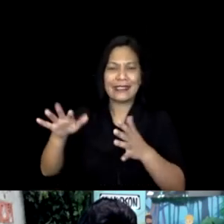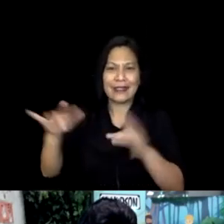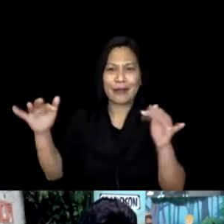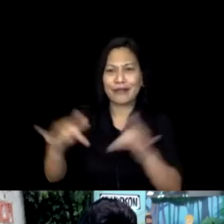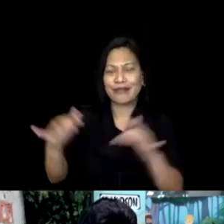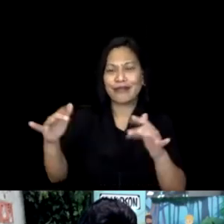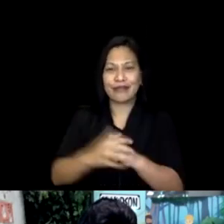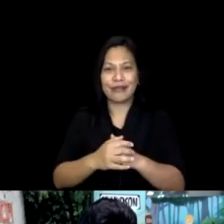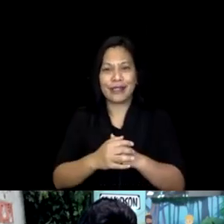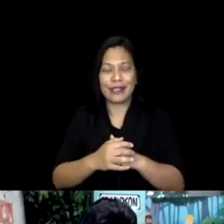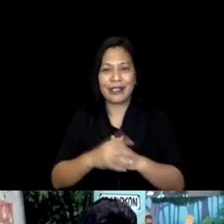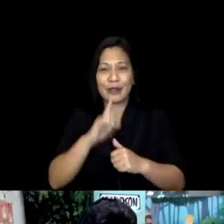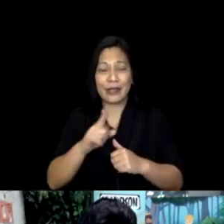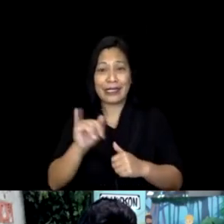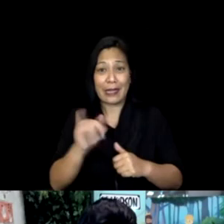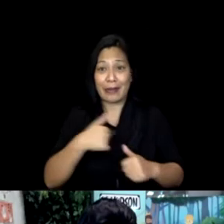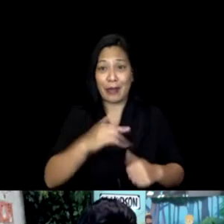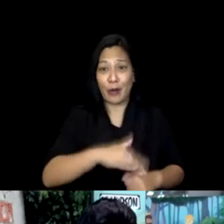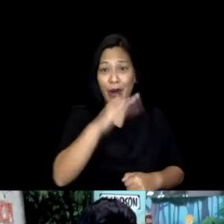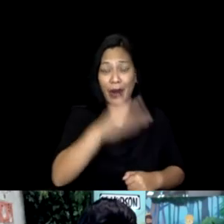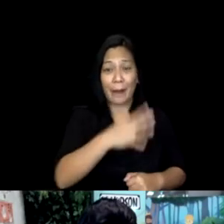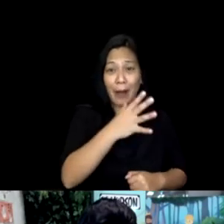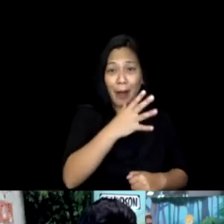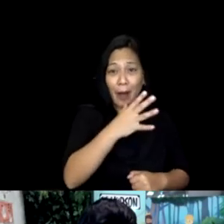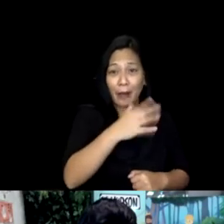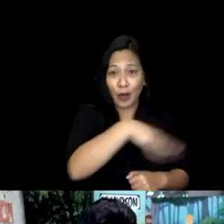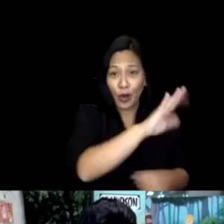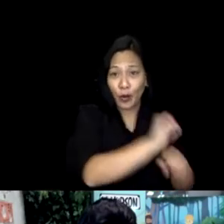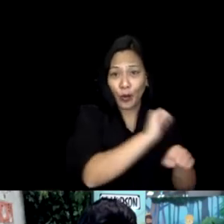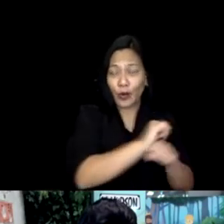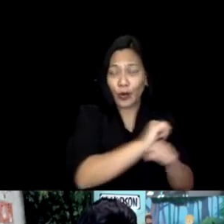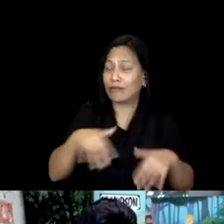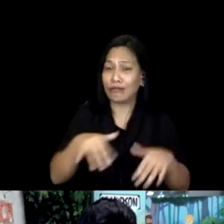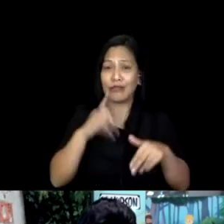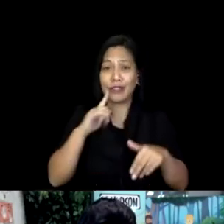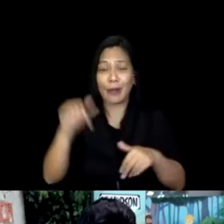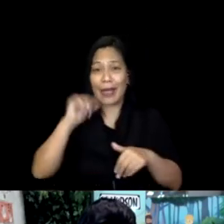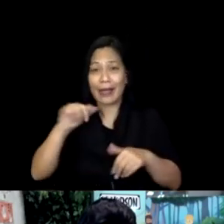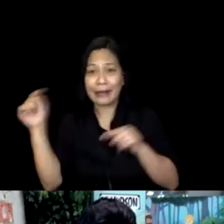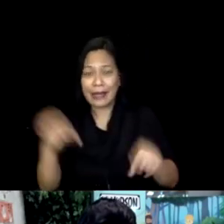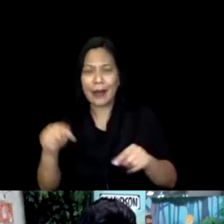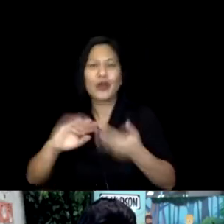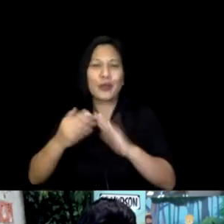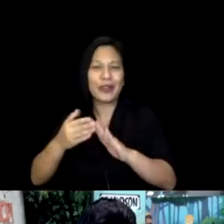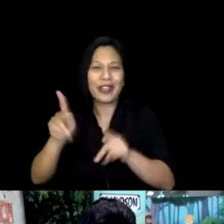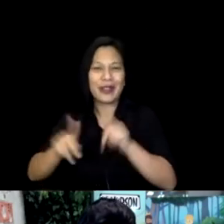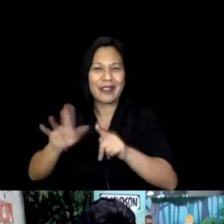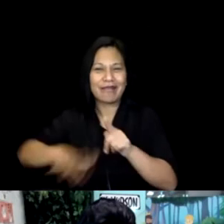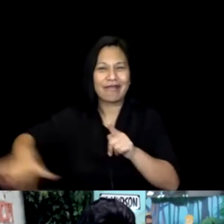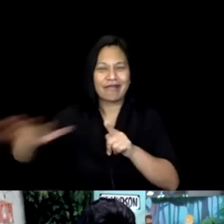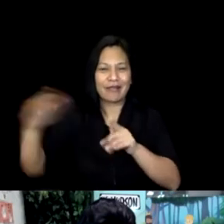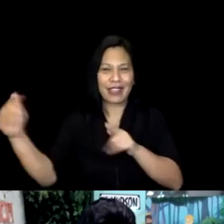because my mom was at work and couldn't cook for me, couldn't make my lunch, couldn't do any of those things. Like, you know, like there's a lot